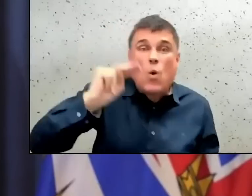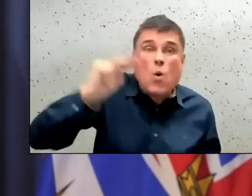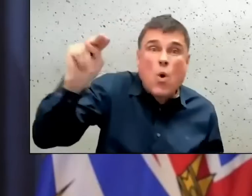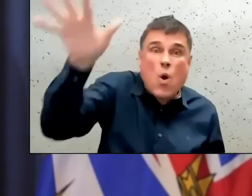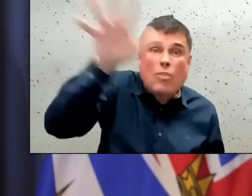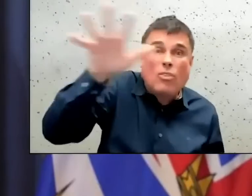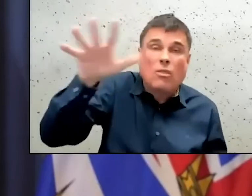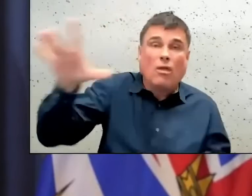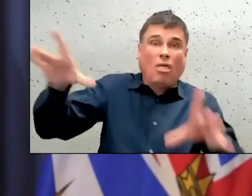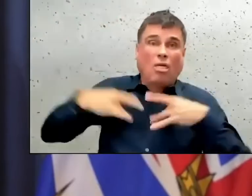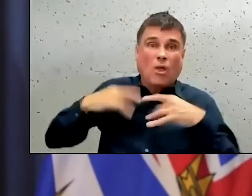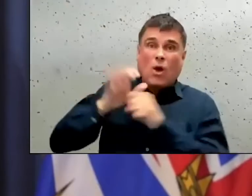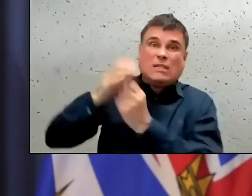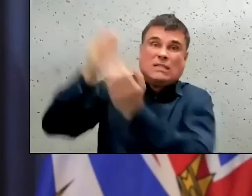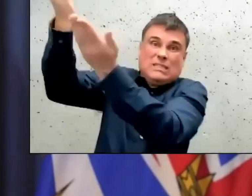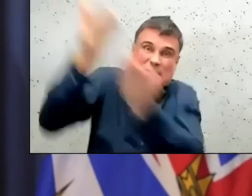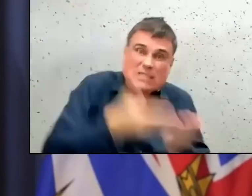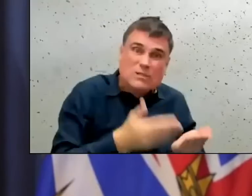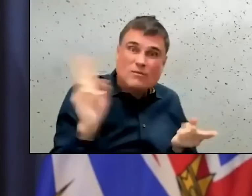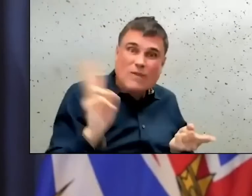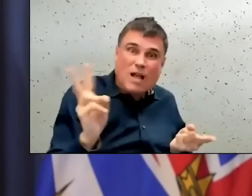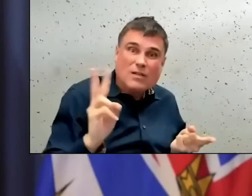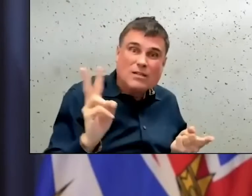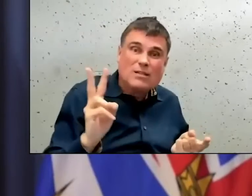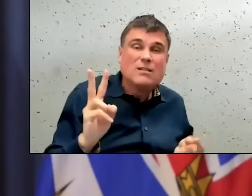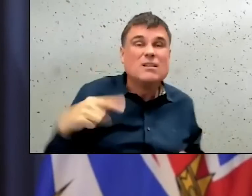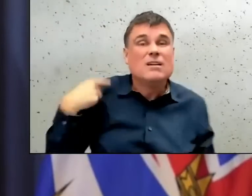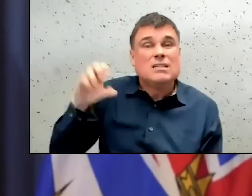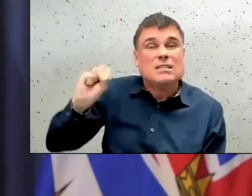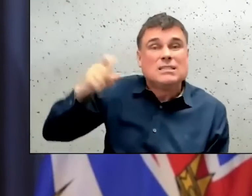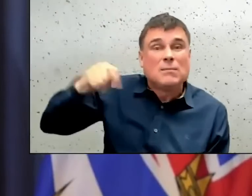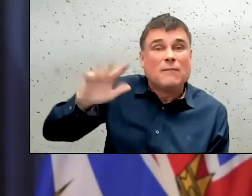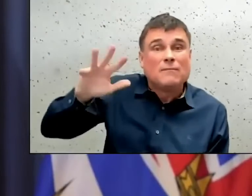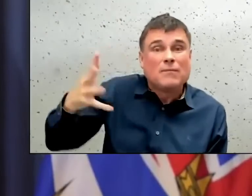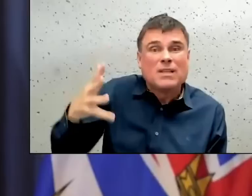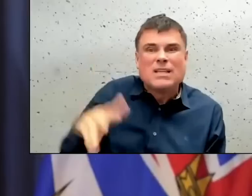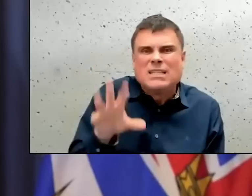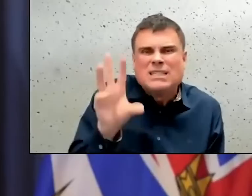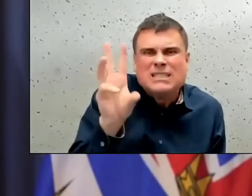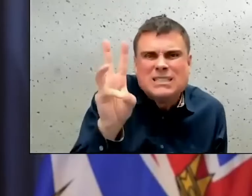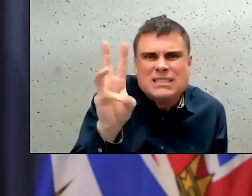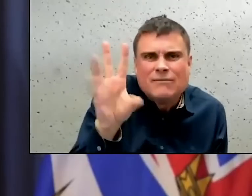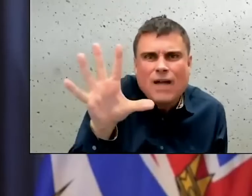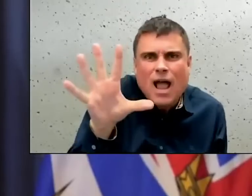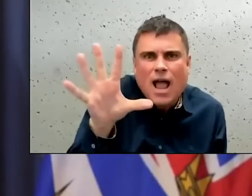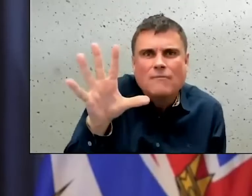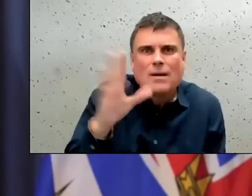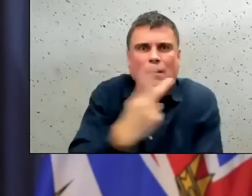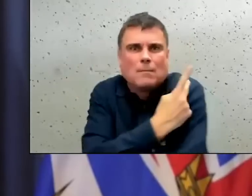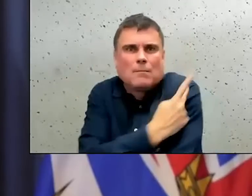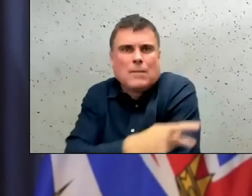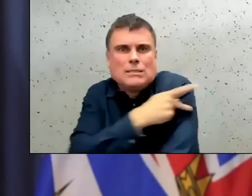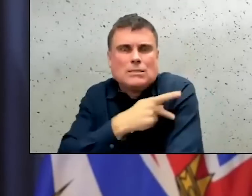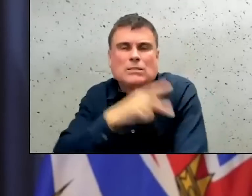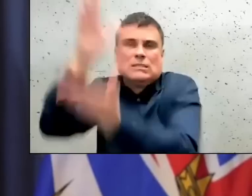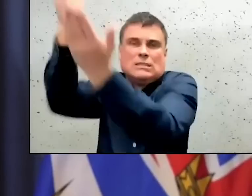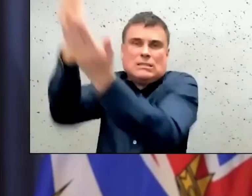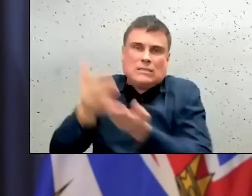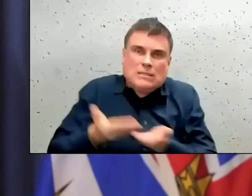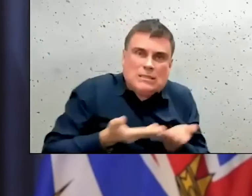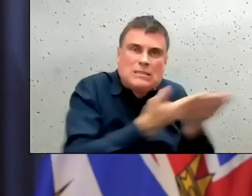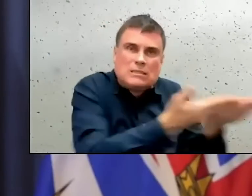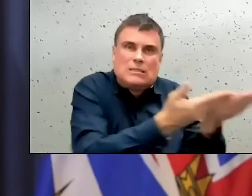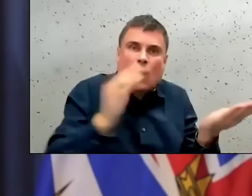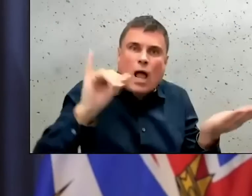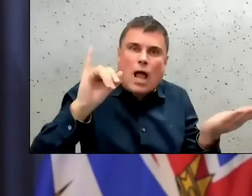the 5th, a total of 65 patients in critical condition have been transferred to other regions of